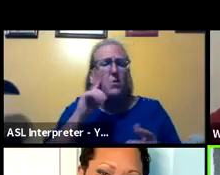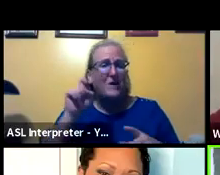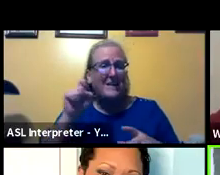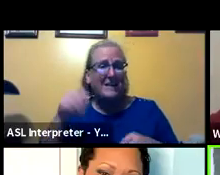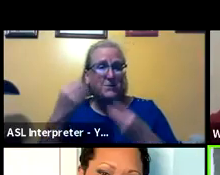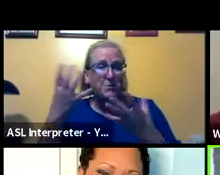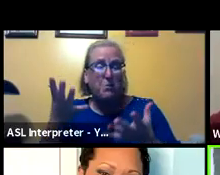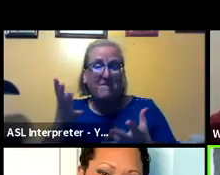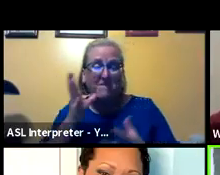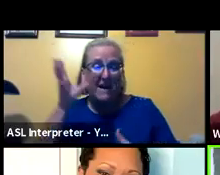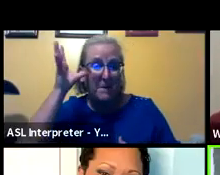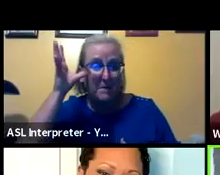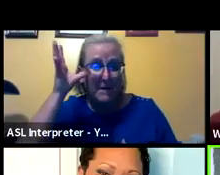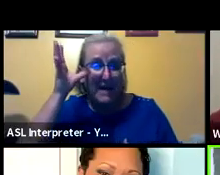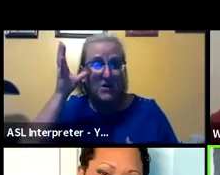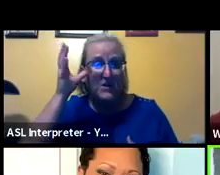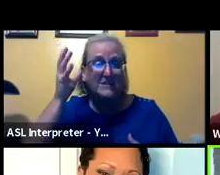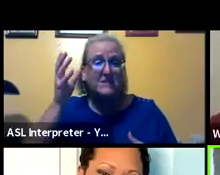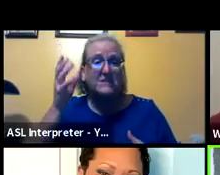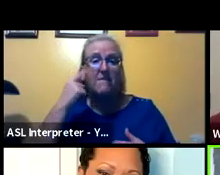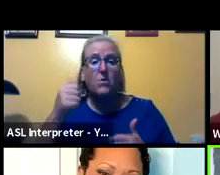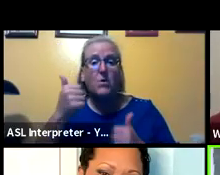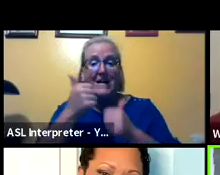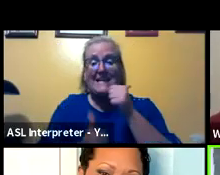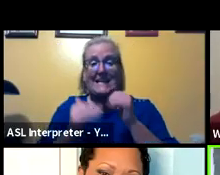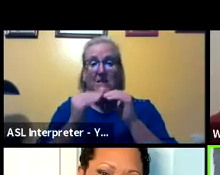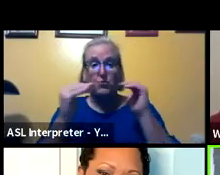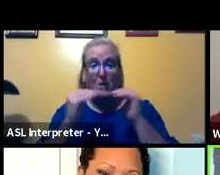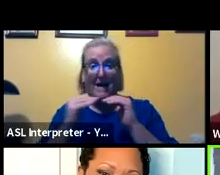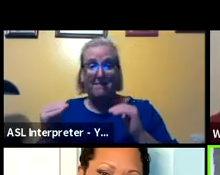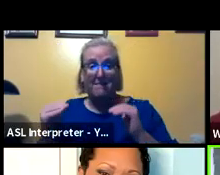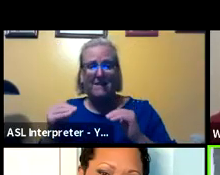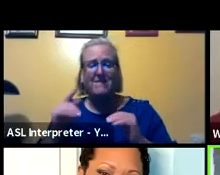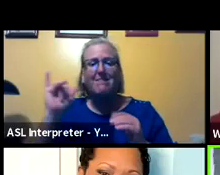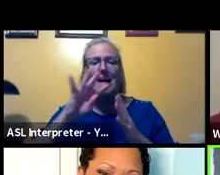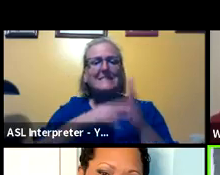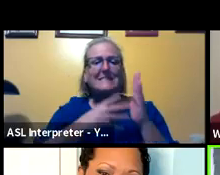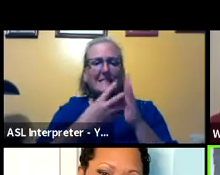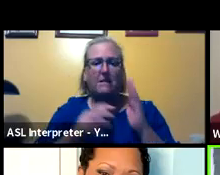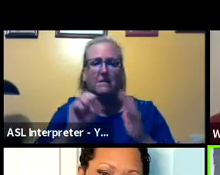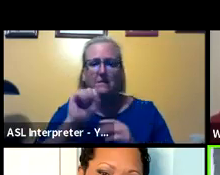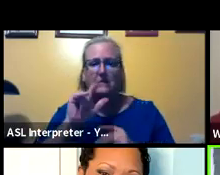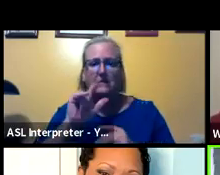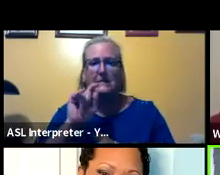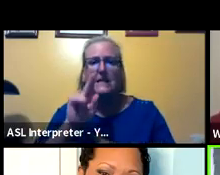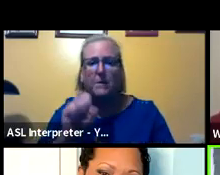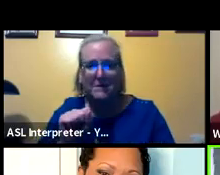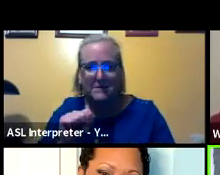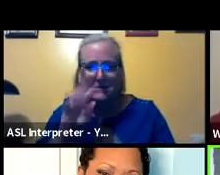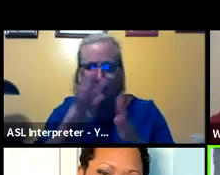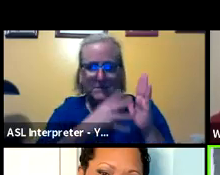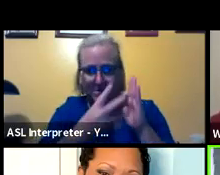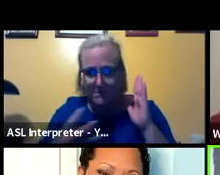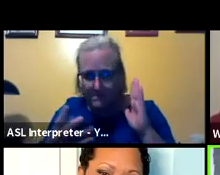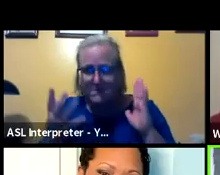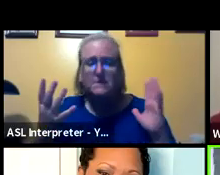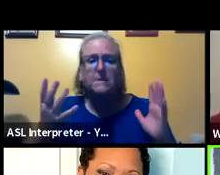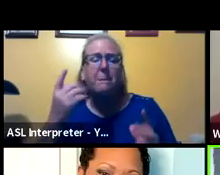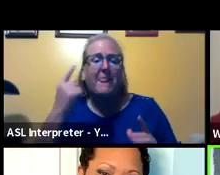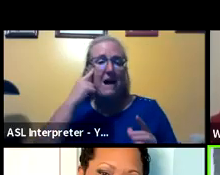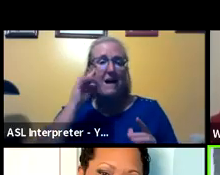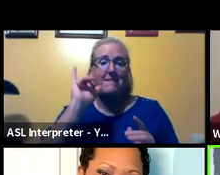and students for each grade level a syllabus in hand with sequencing. I think this will